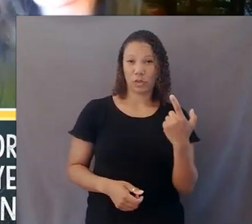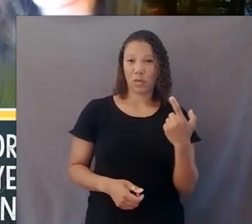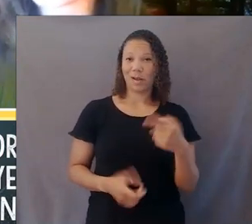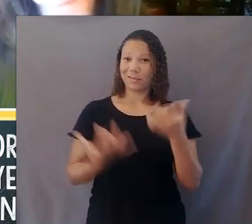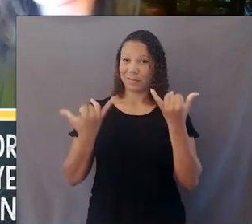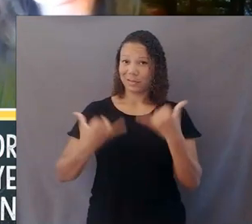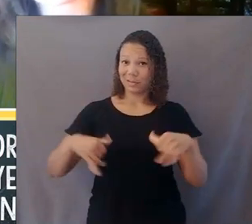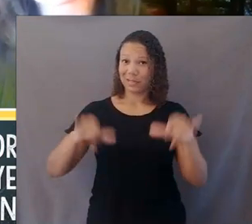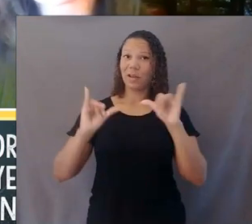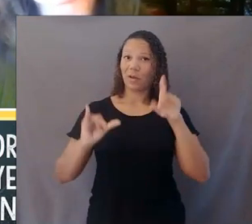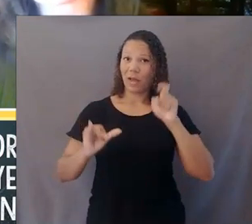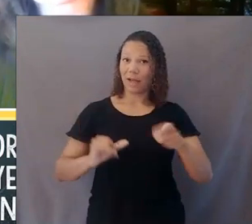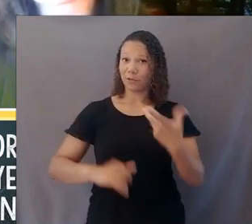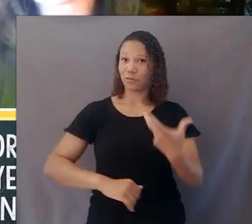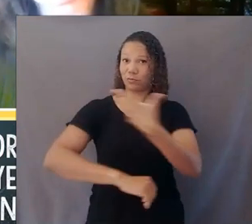immunization requirements?